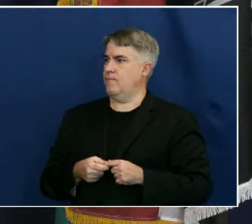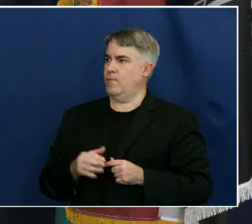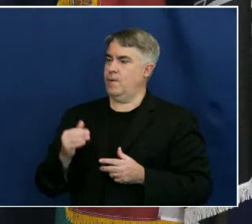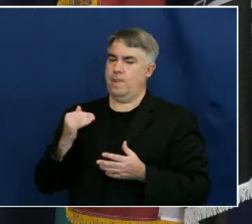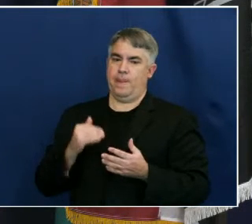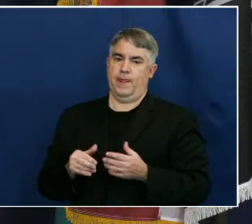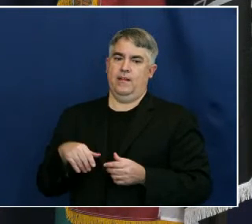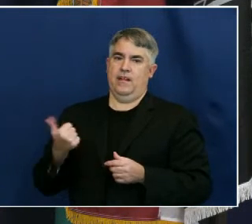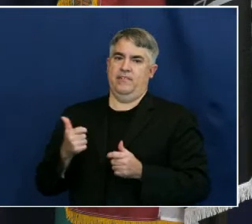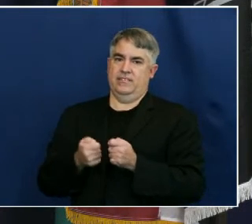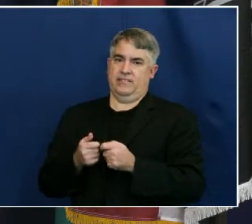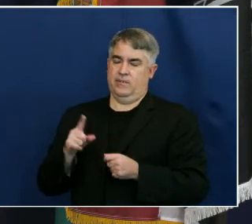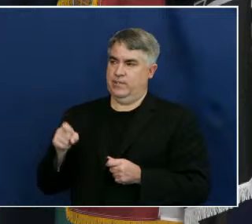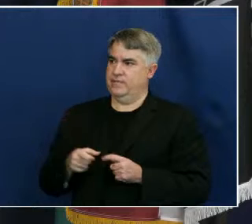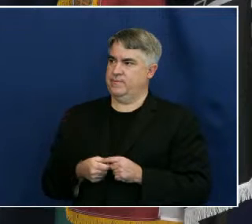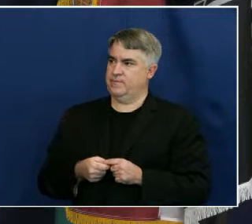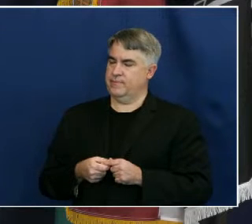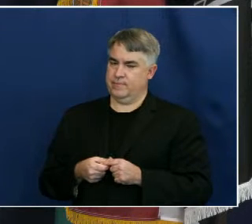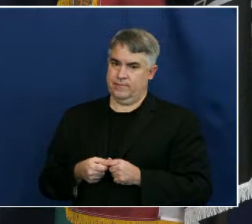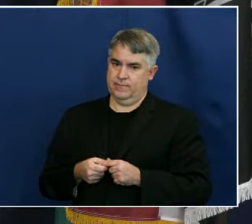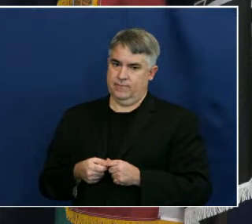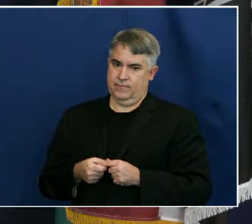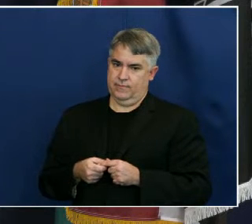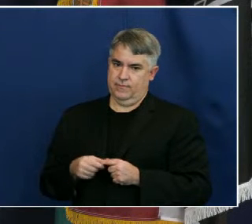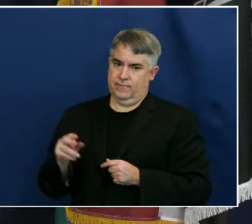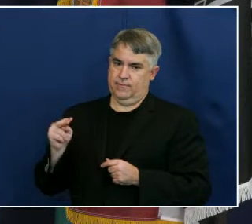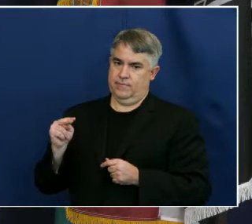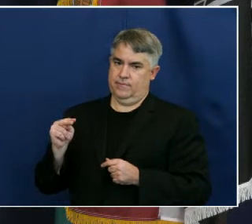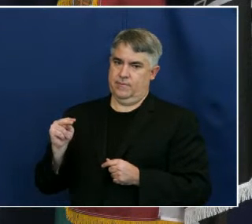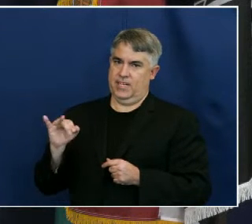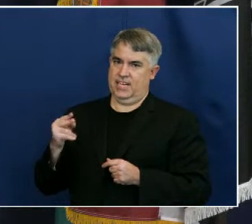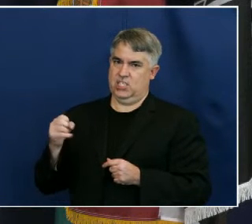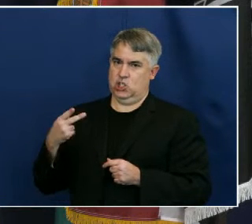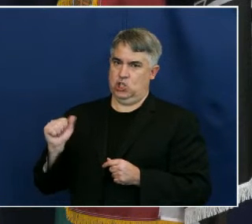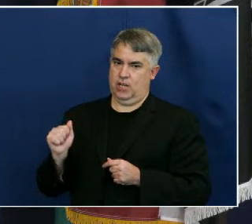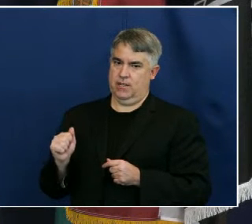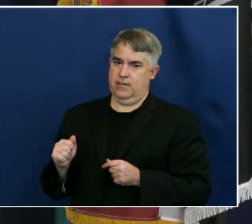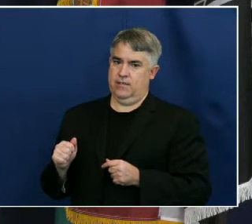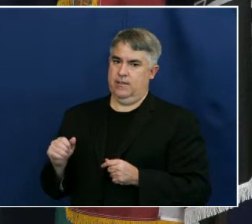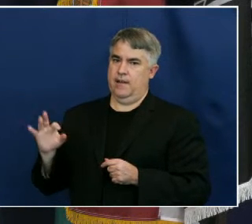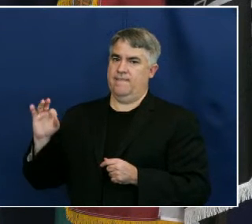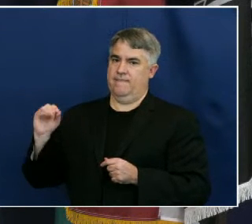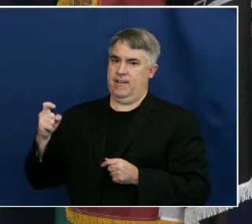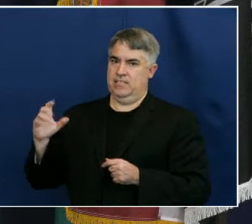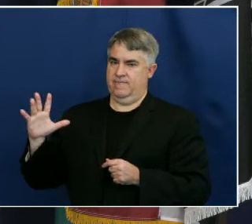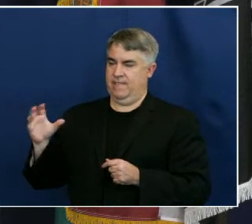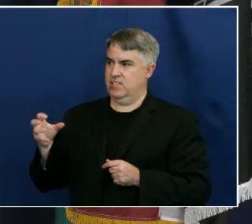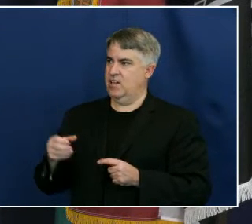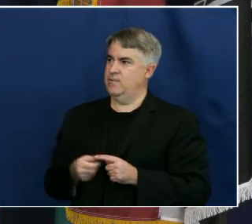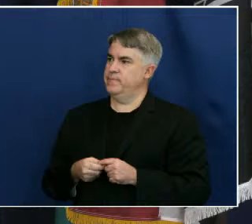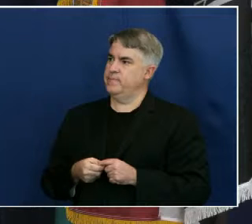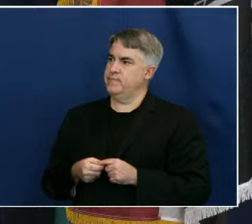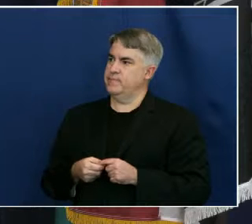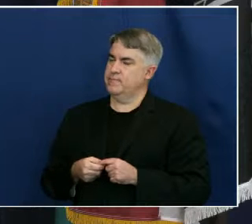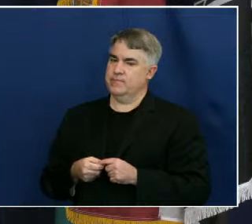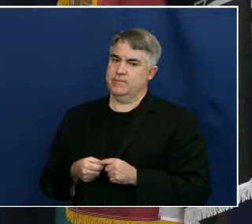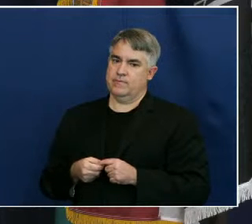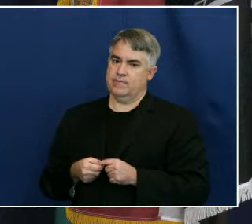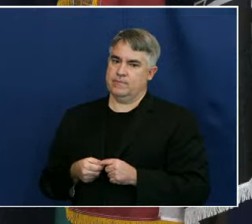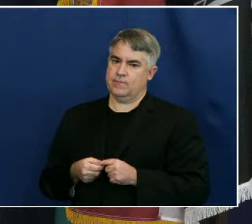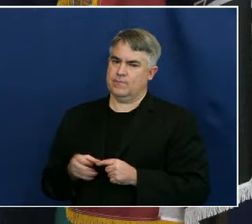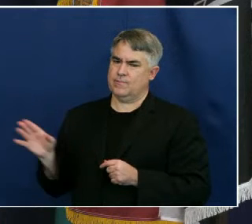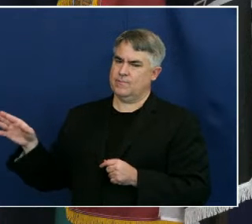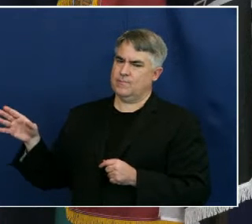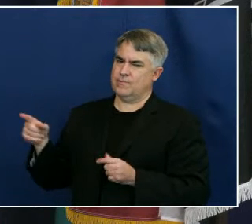This next question is from Misha DeBono, Fox 5, similar to one that was asked earlier. Researchers